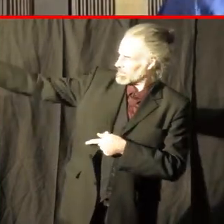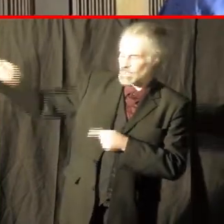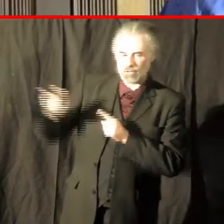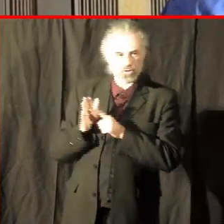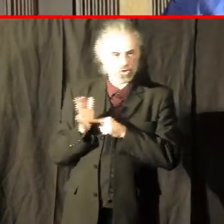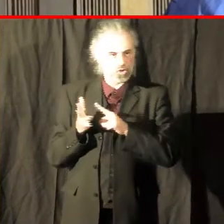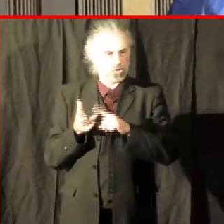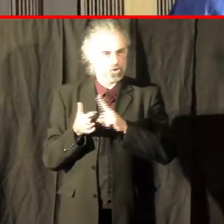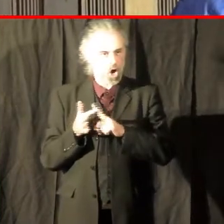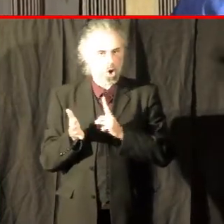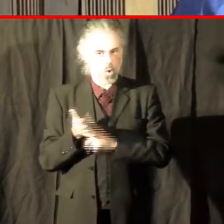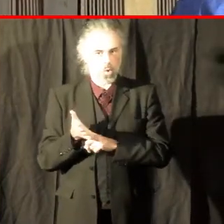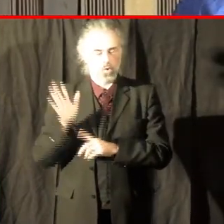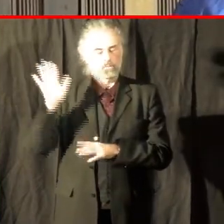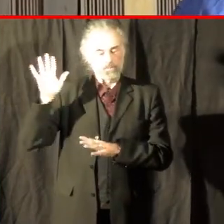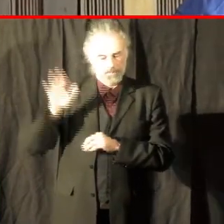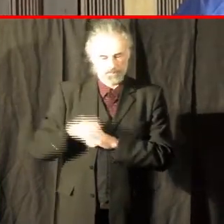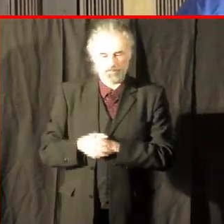Say g'day.